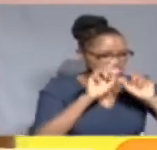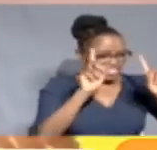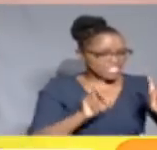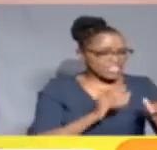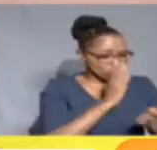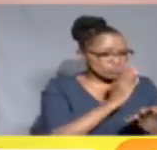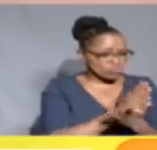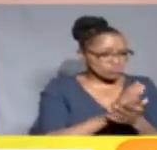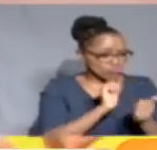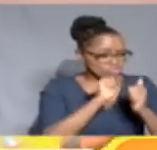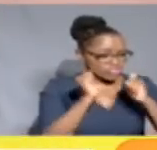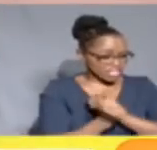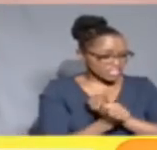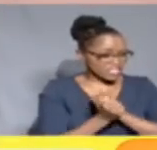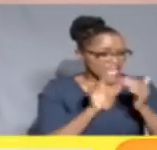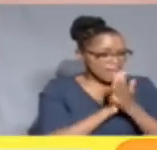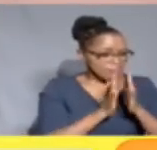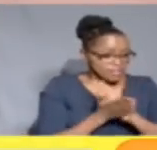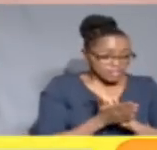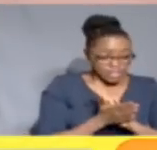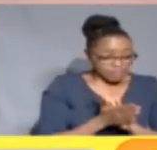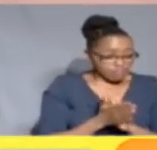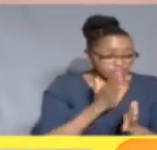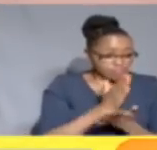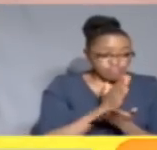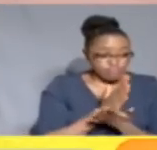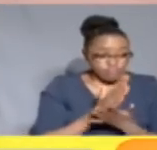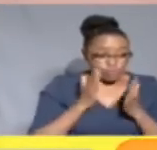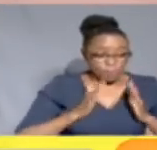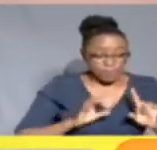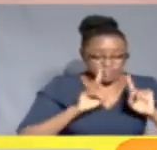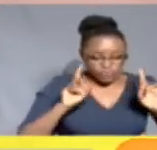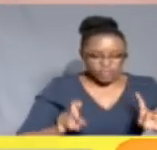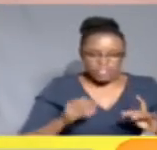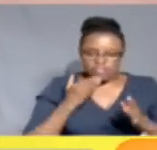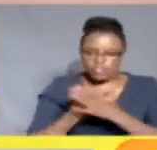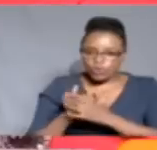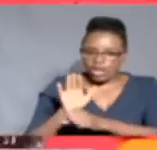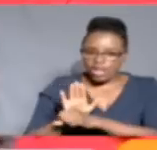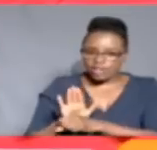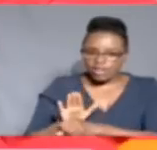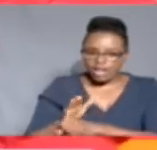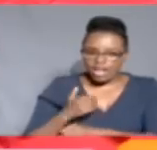they really become a new person, and how does that happen? Thank you very much. There is